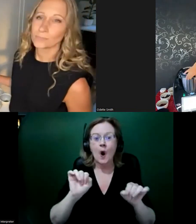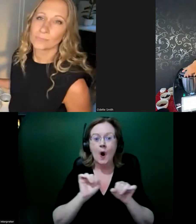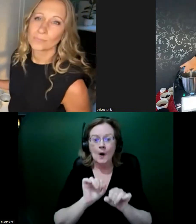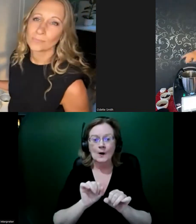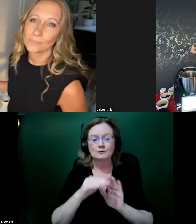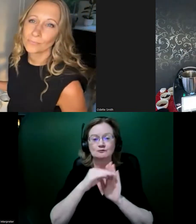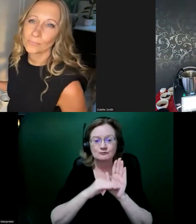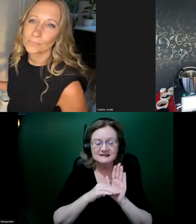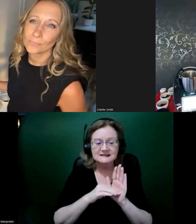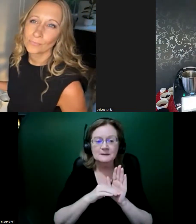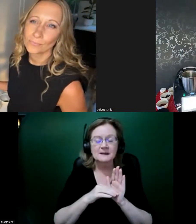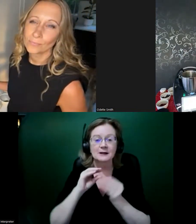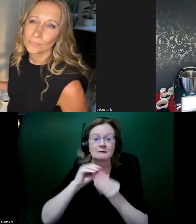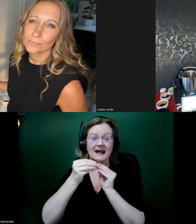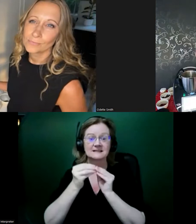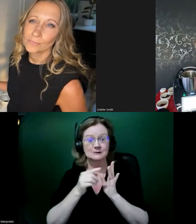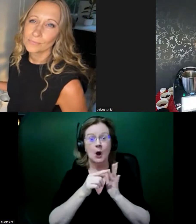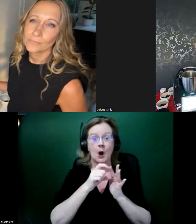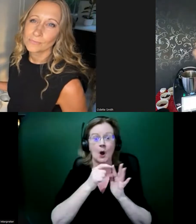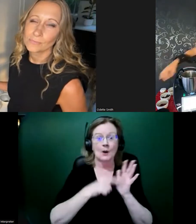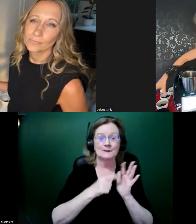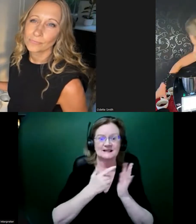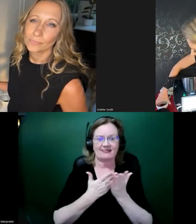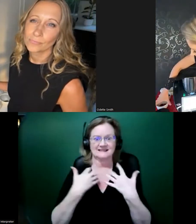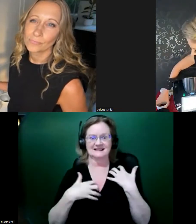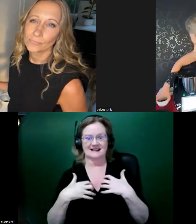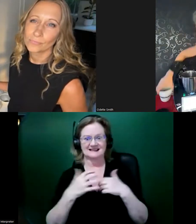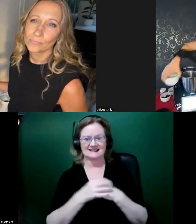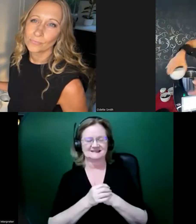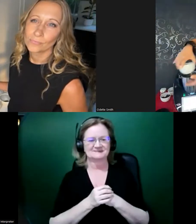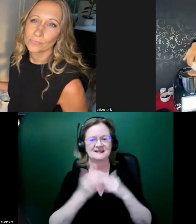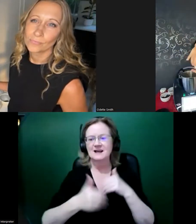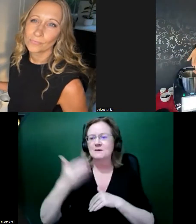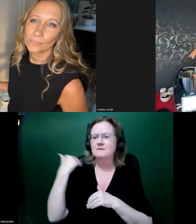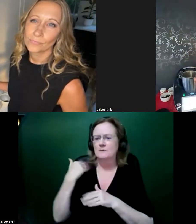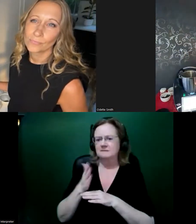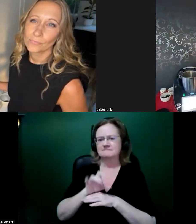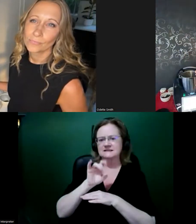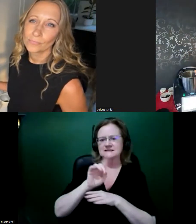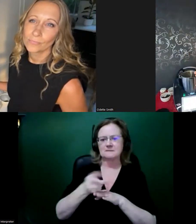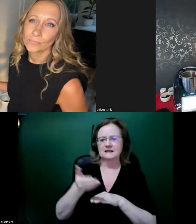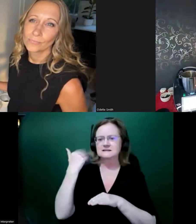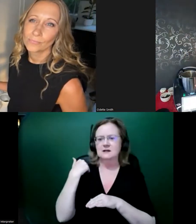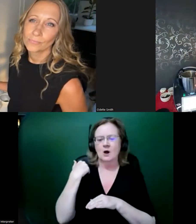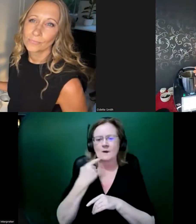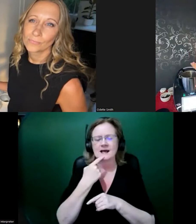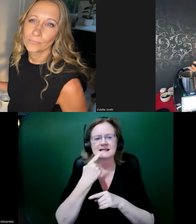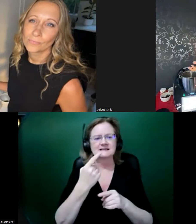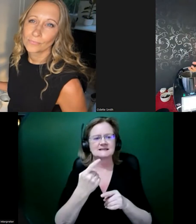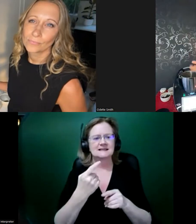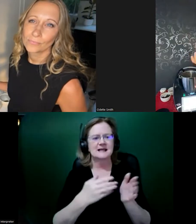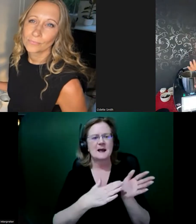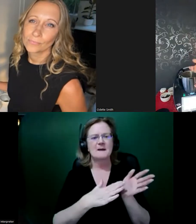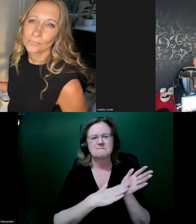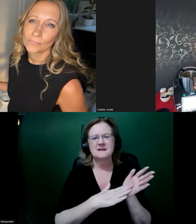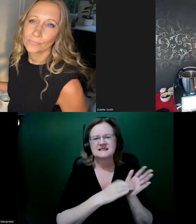exciting. What I've done is previously, like 10 minutes ago, I weighed some, it says mezcal, but I'm using